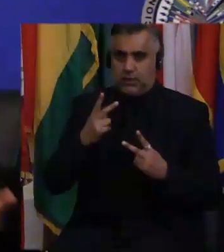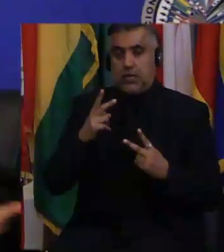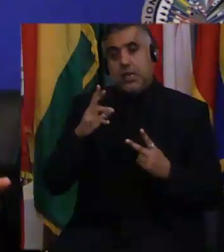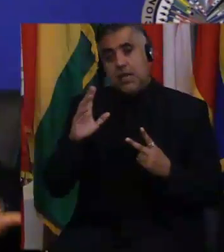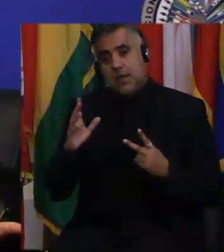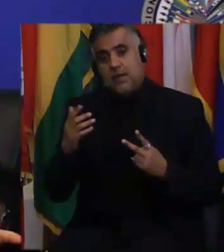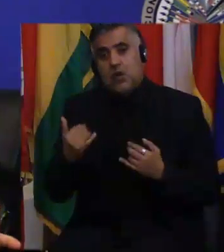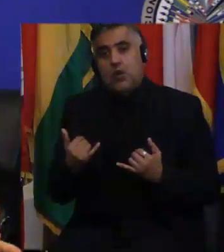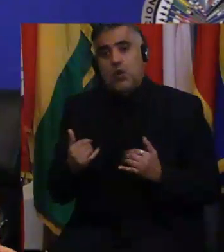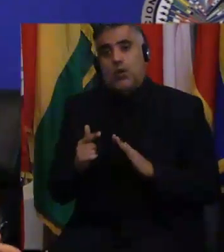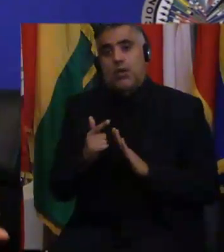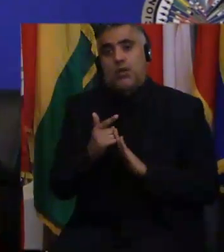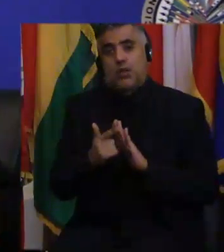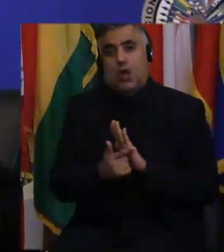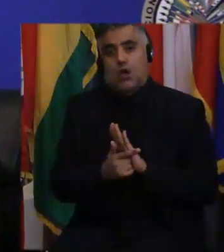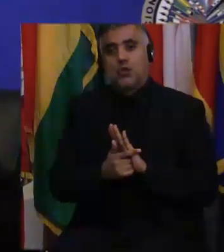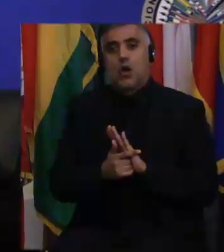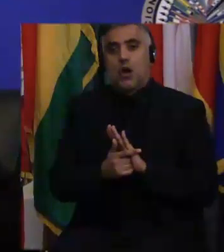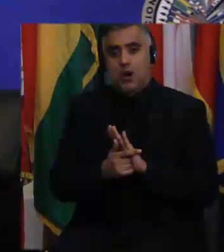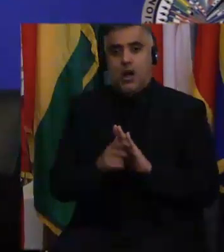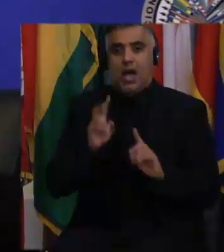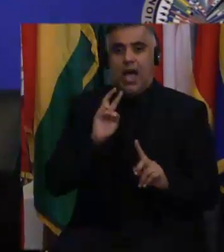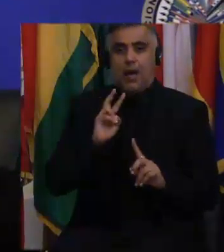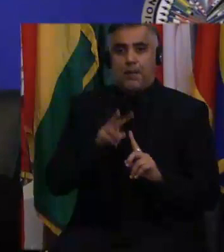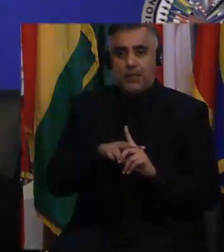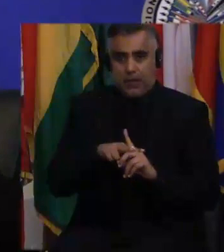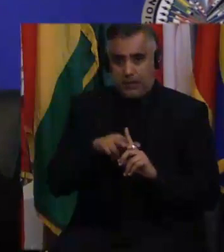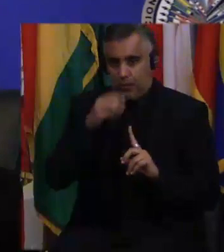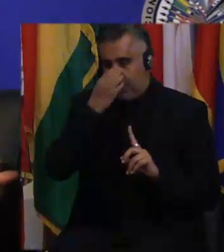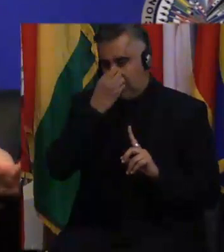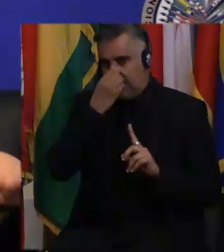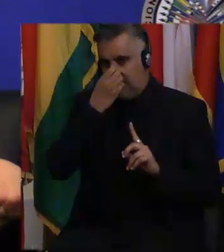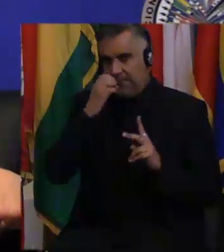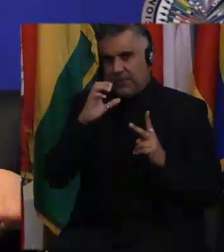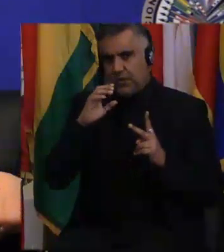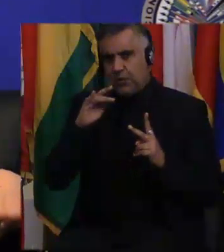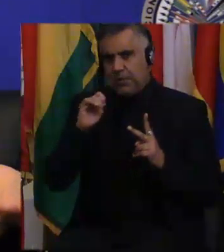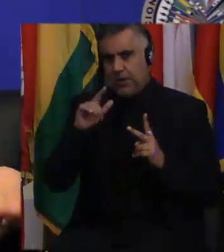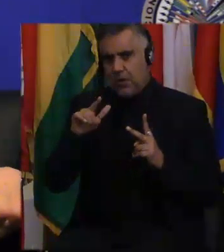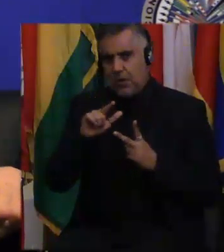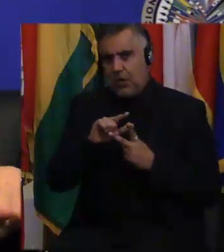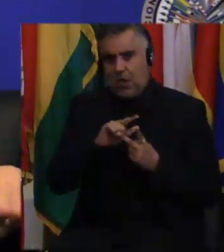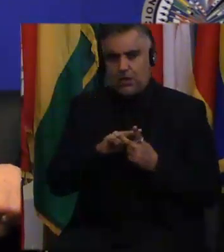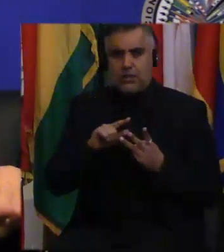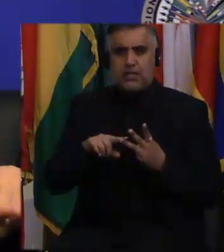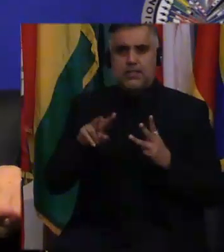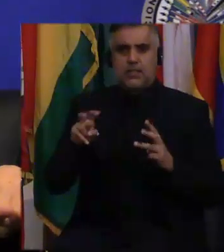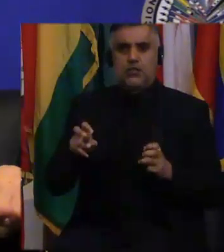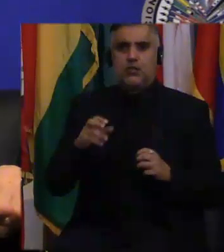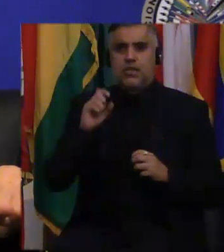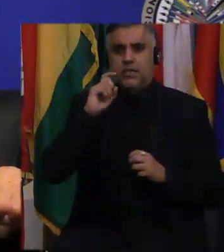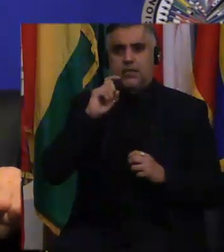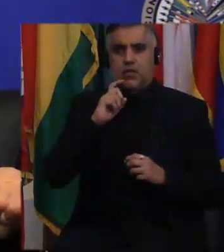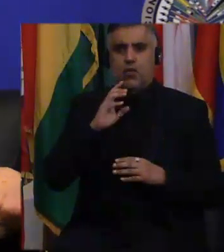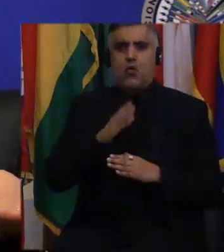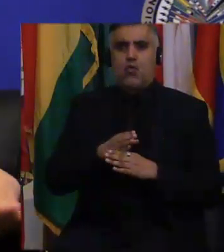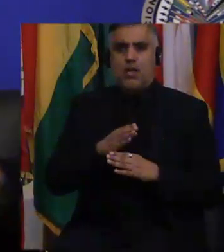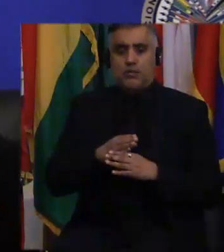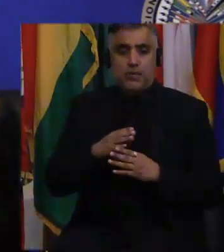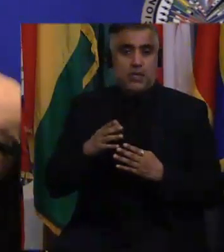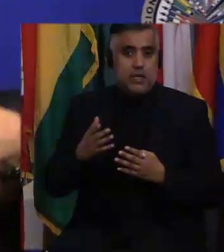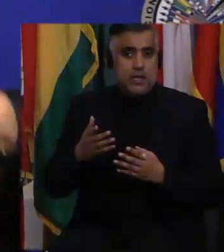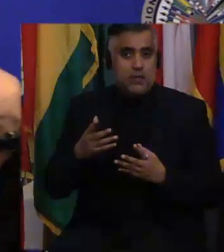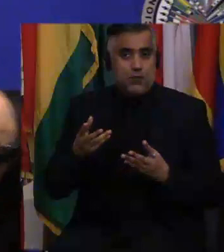if current laws are fully applicable, criminal laws, this issue of sexual harassment, if